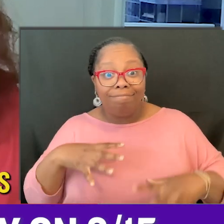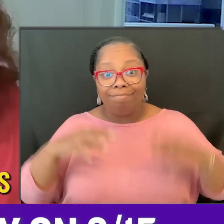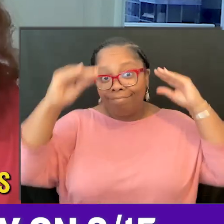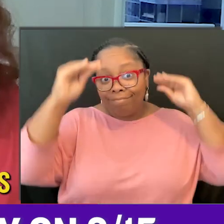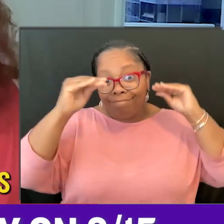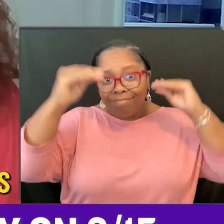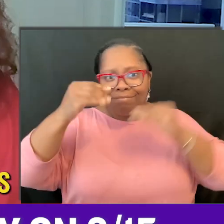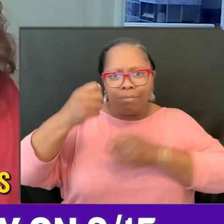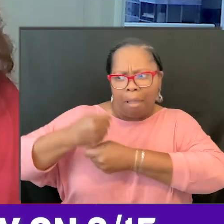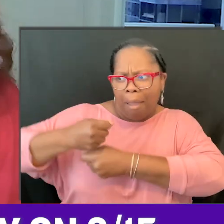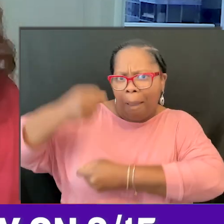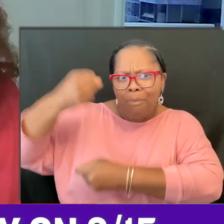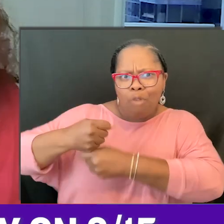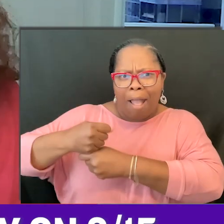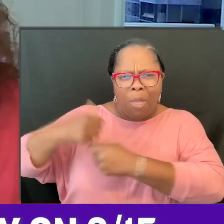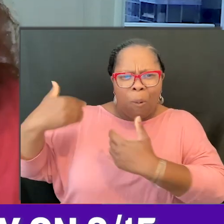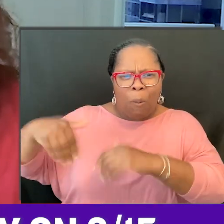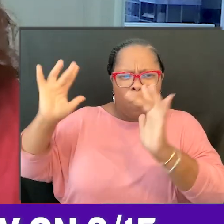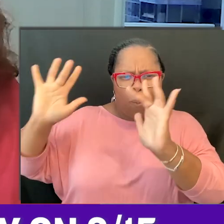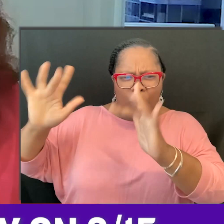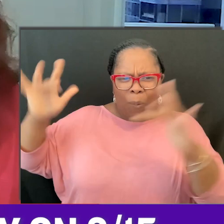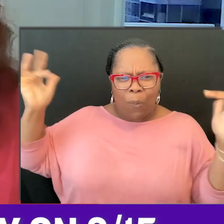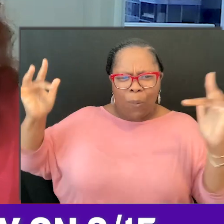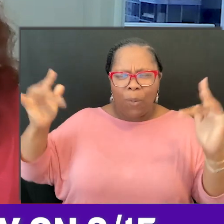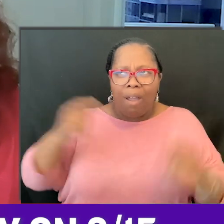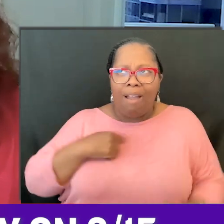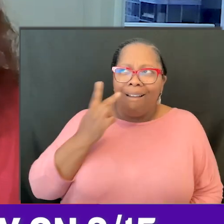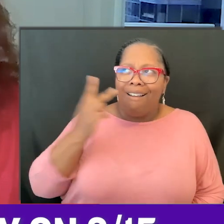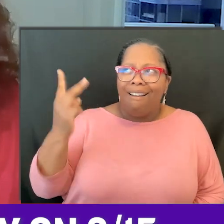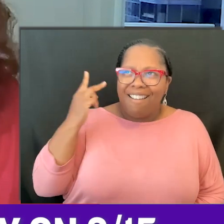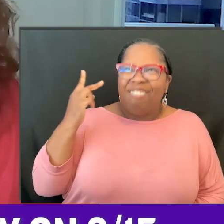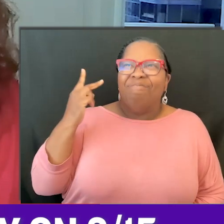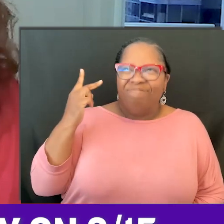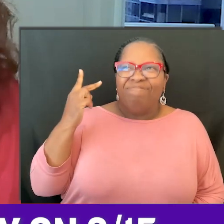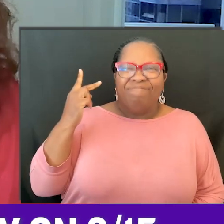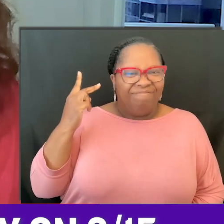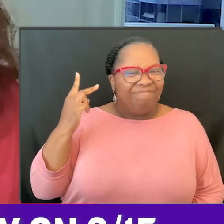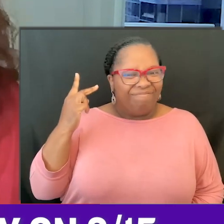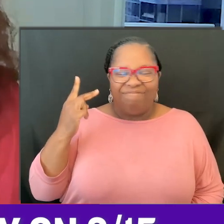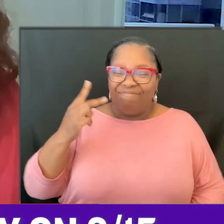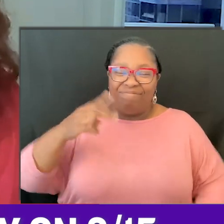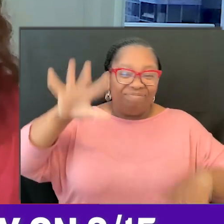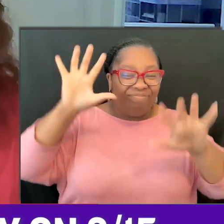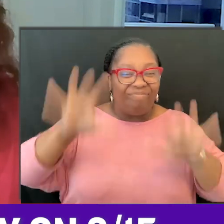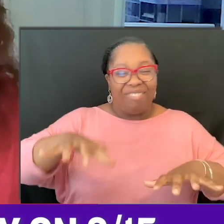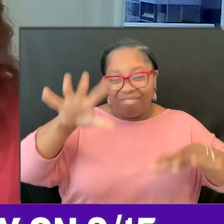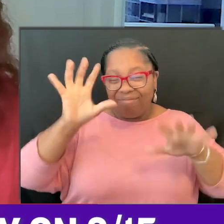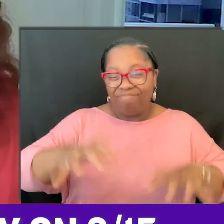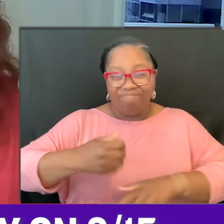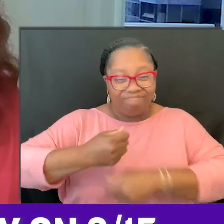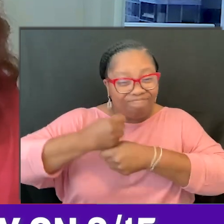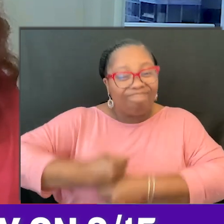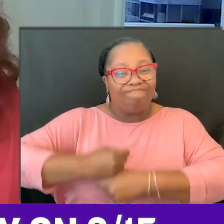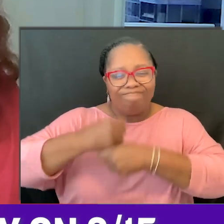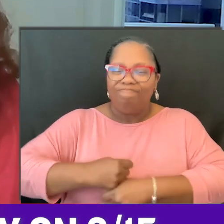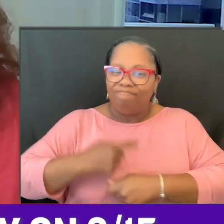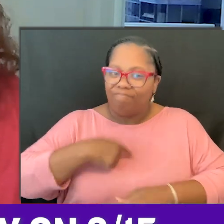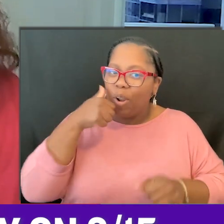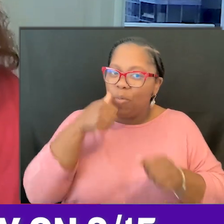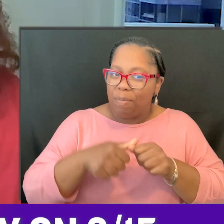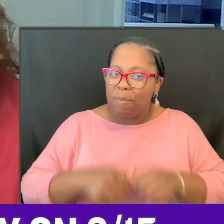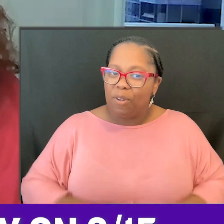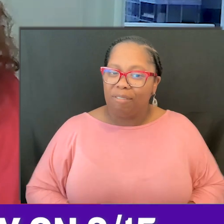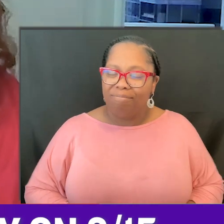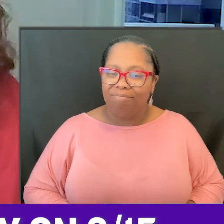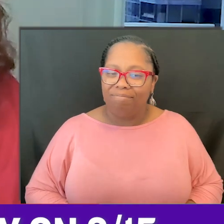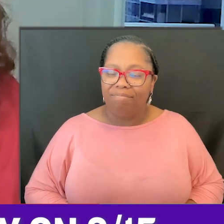out umbrellas. I remember all too well from our soggy time on the picket lines.